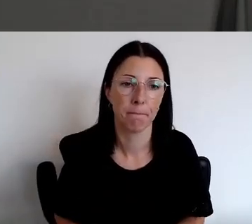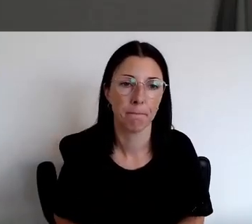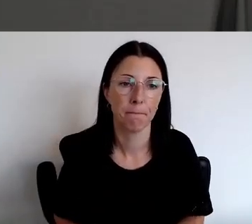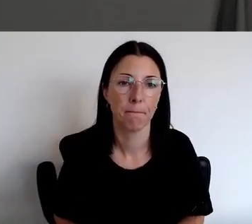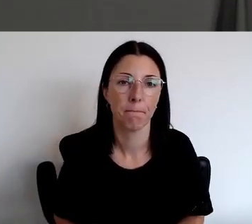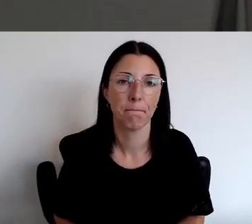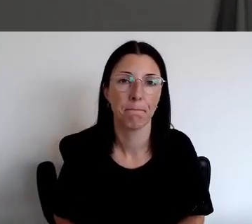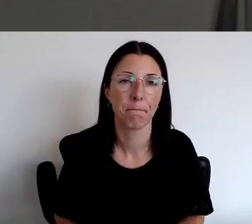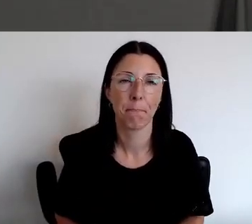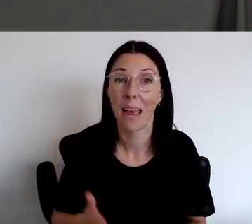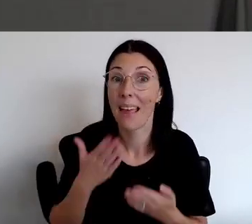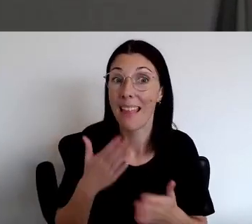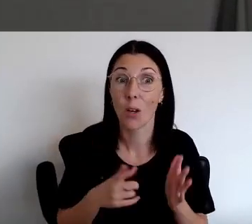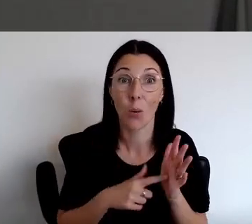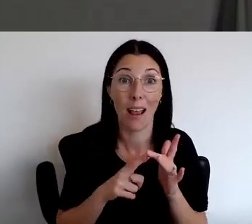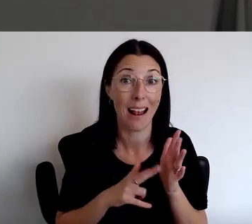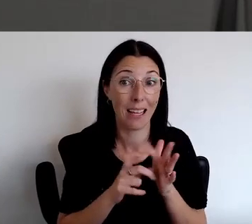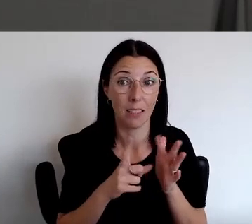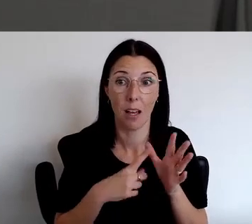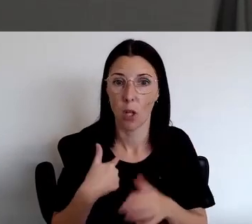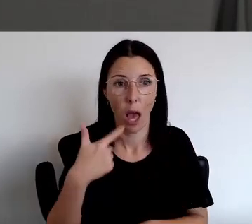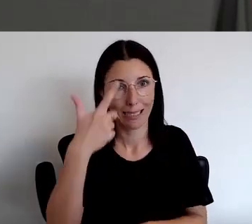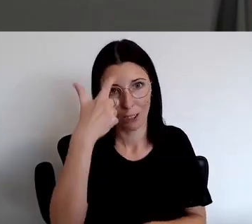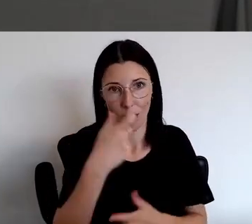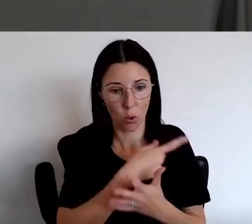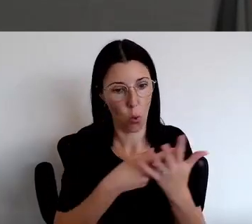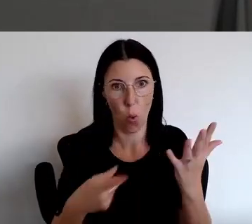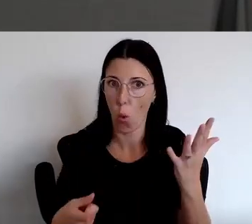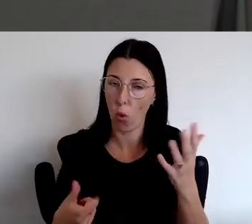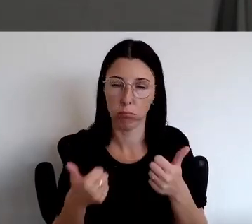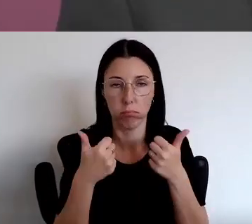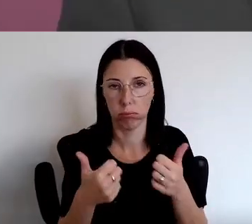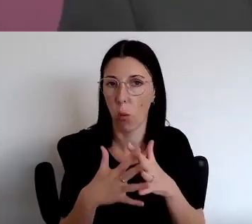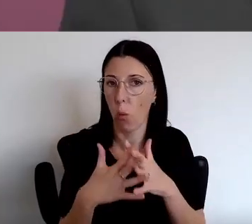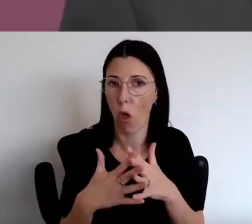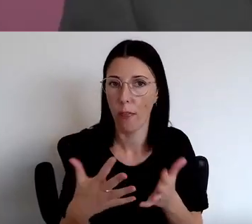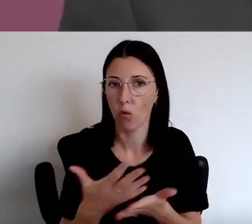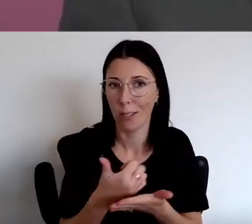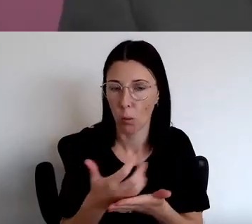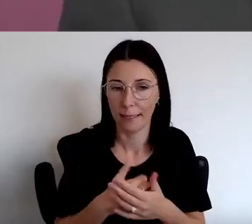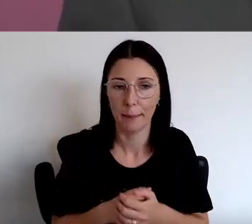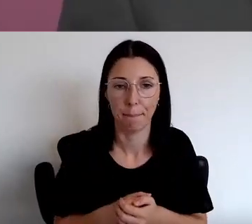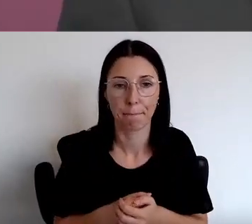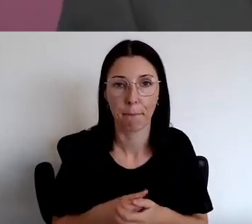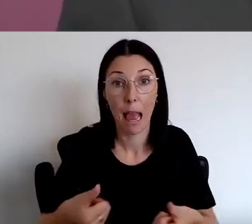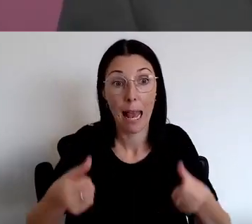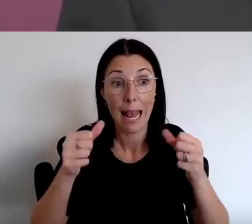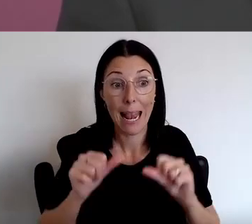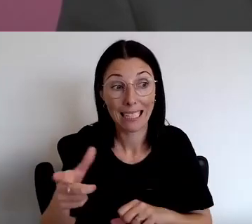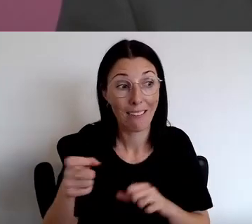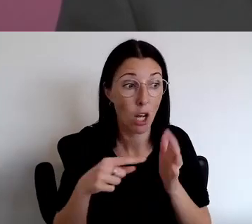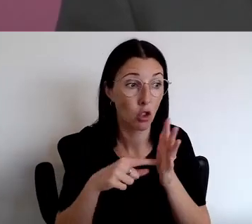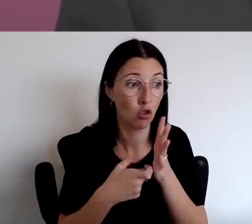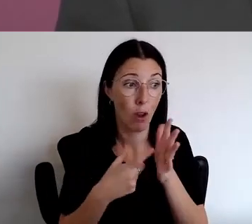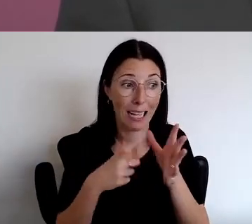Thank you, Linda, and I really do recommend all of those great resources to you all. Next, I'd like to invite Tracy Chung to